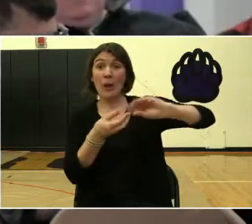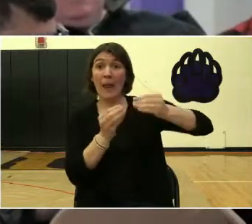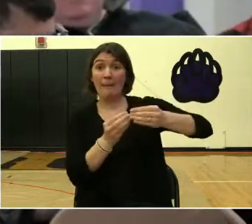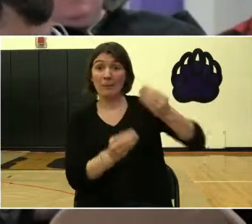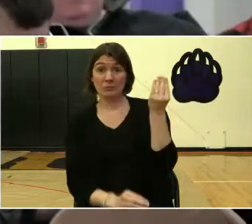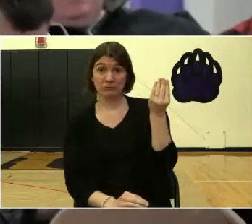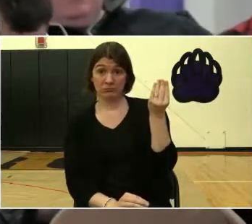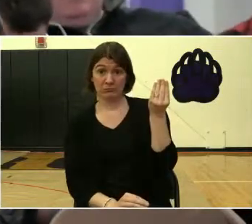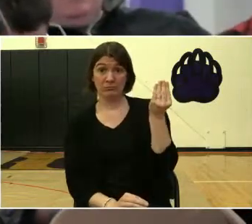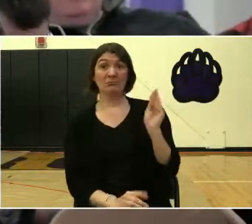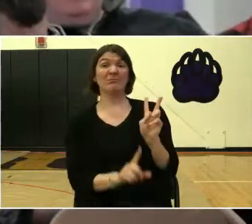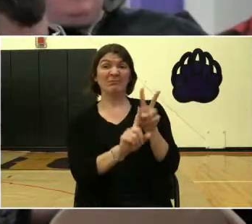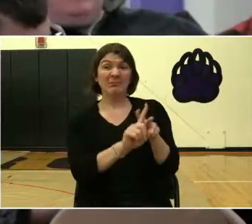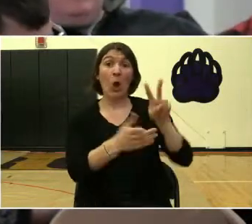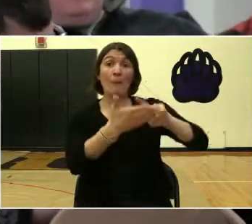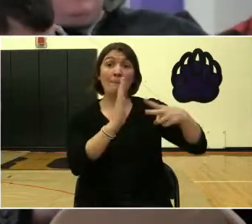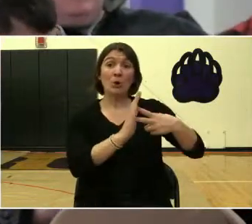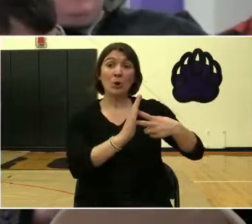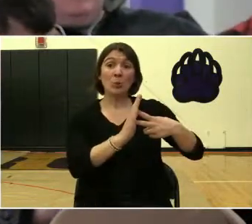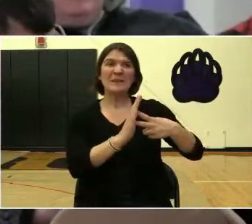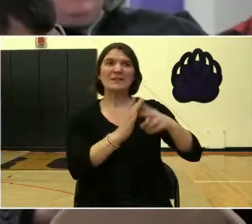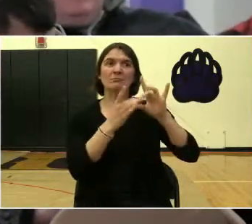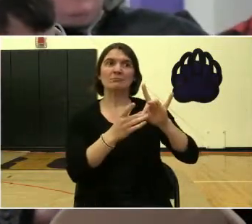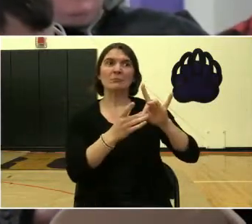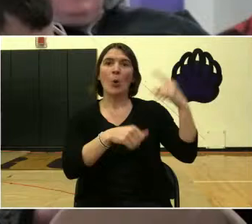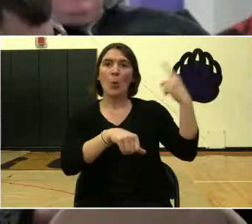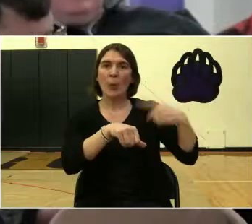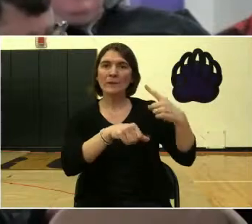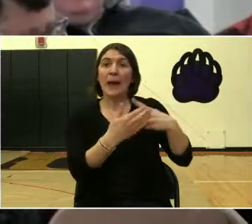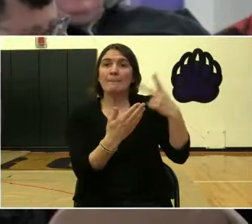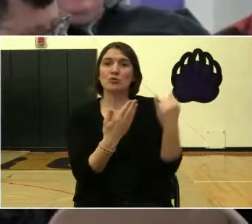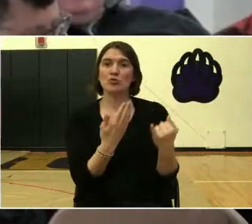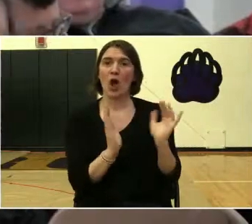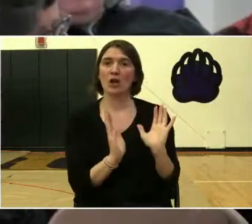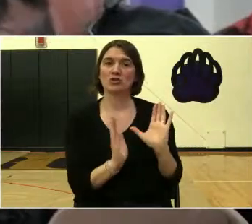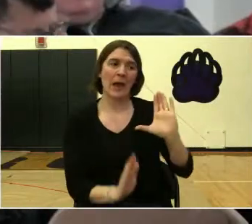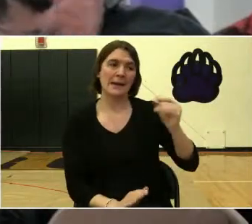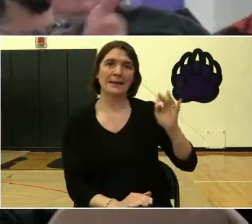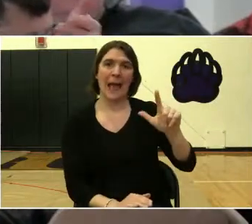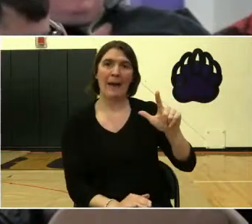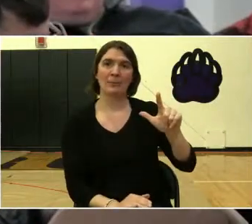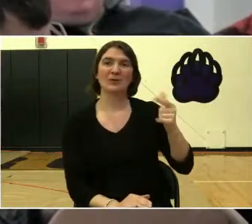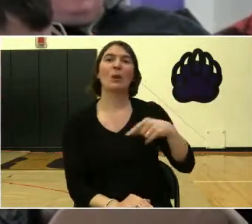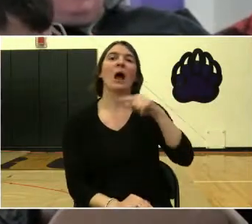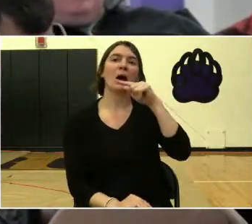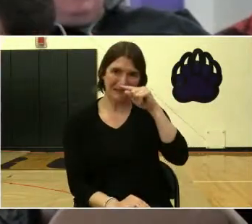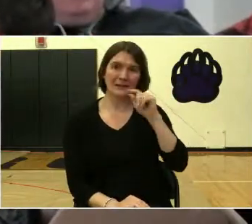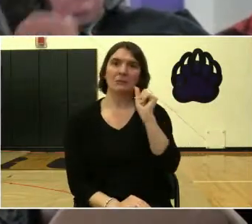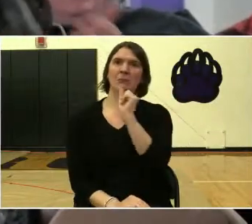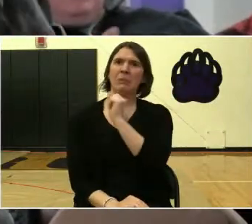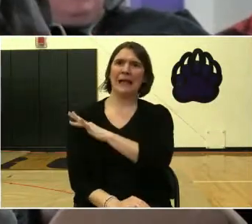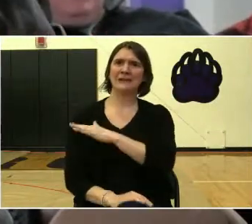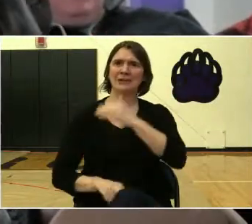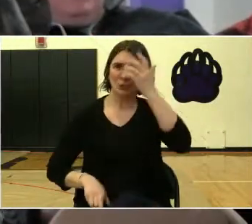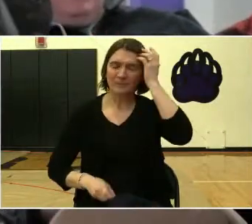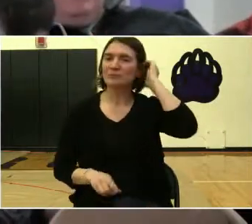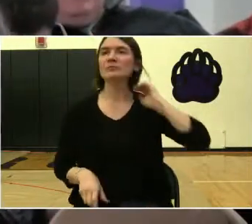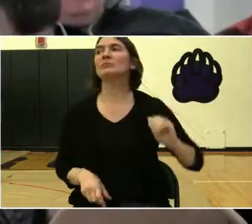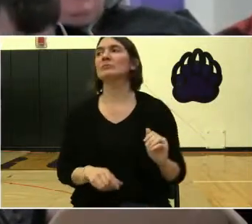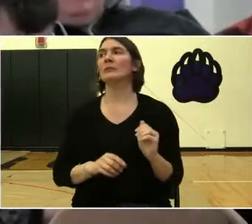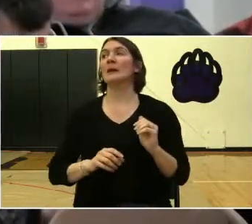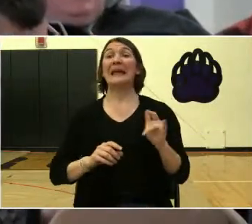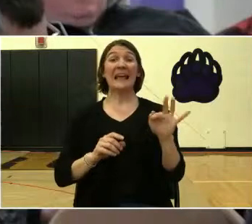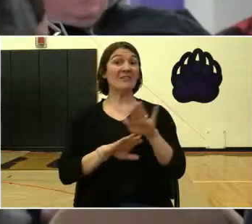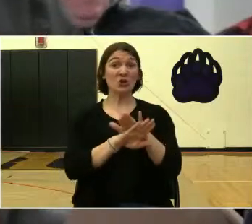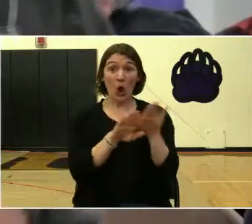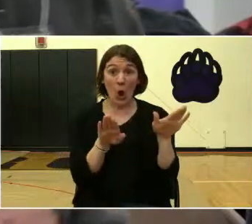to a purpose that is capital use um and if that's if that's not it I just would